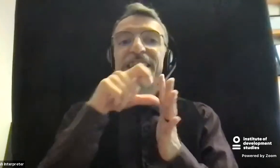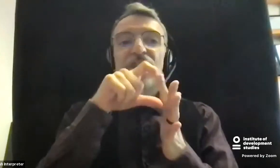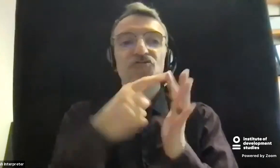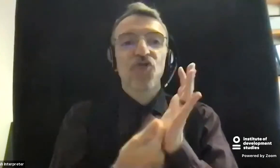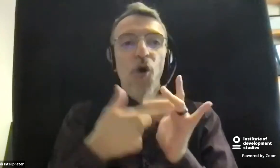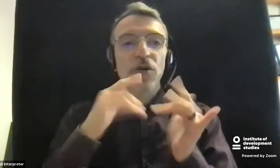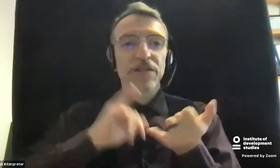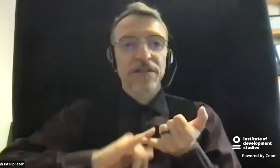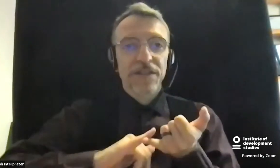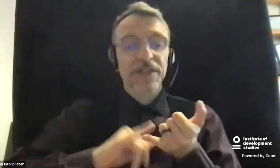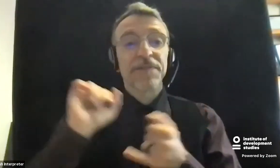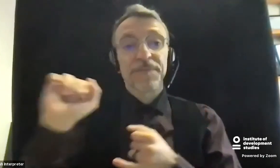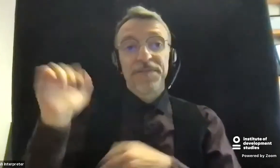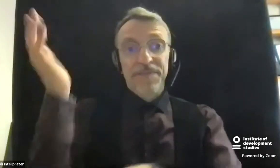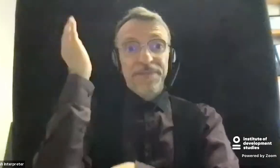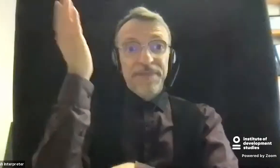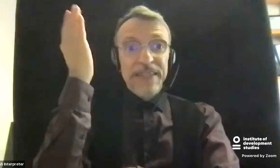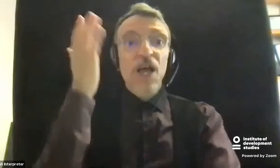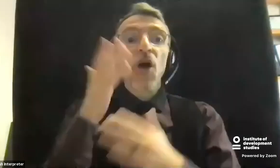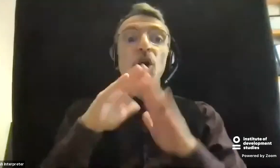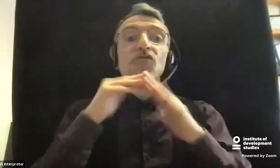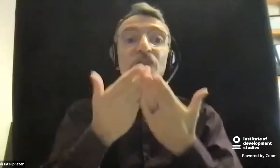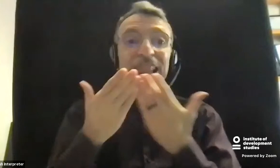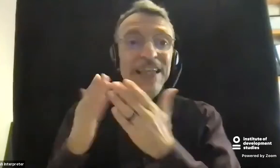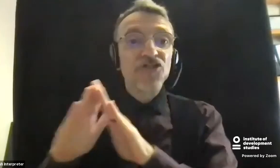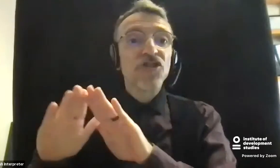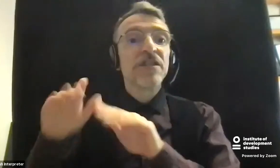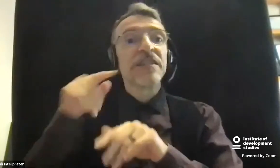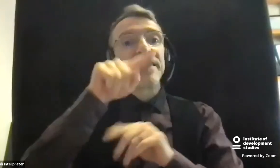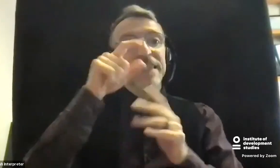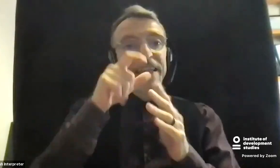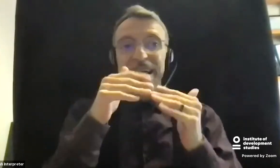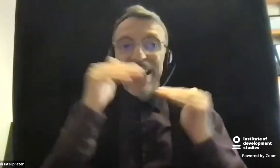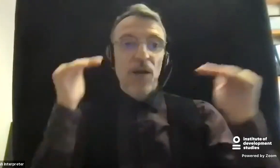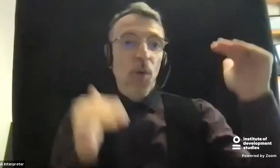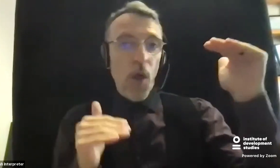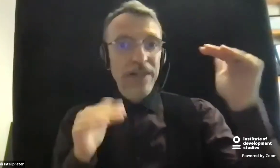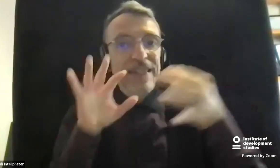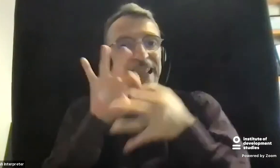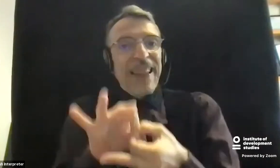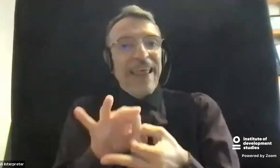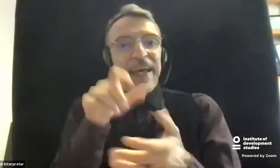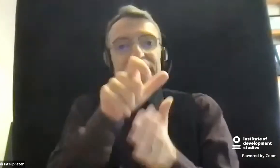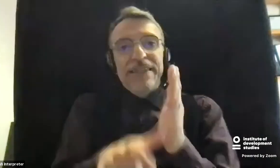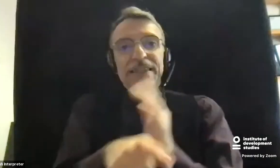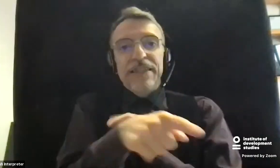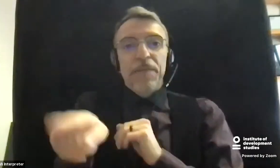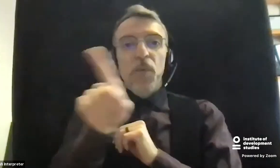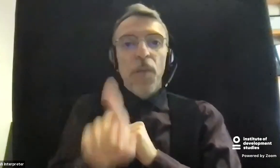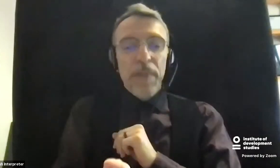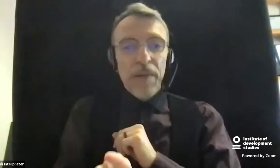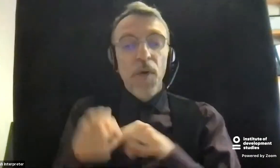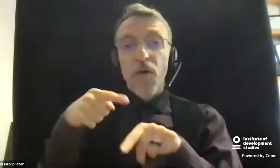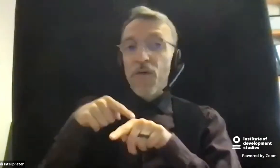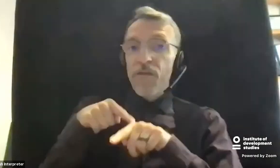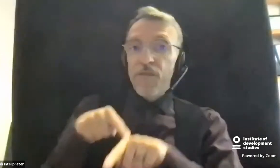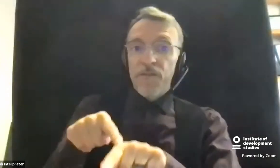speaking on religious inequalities for people with disability. And following from